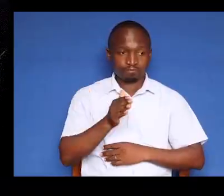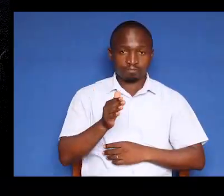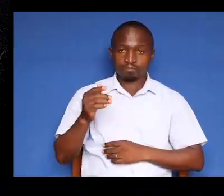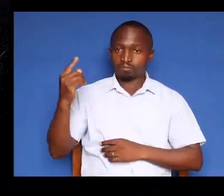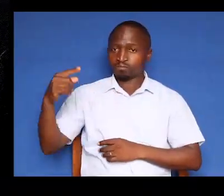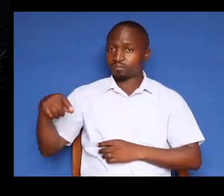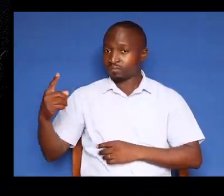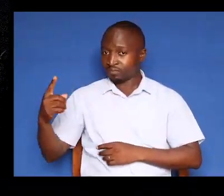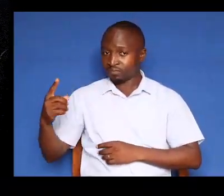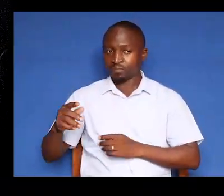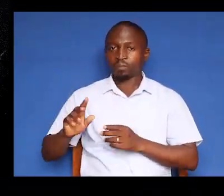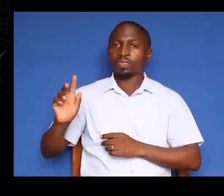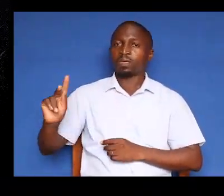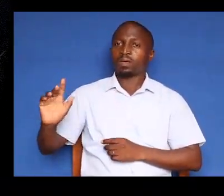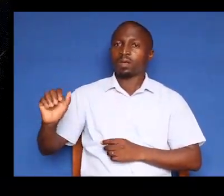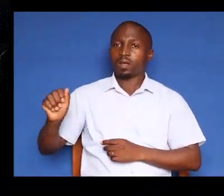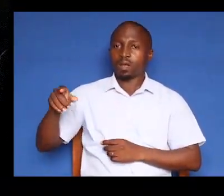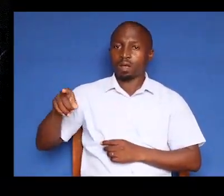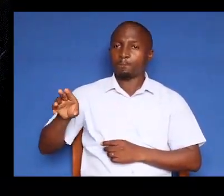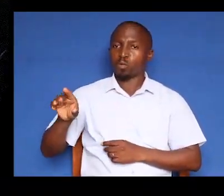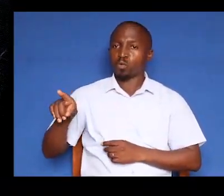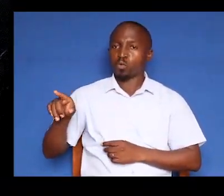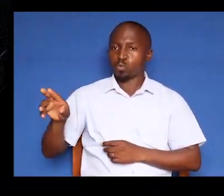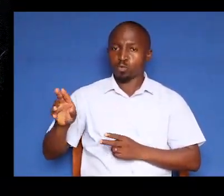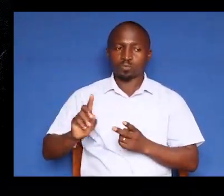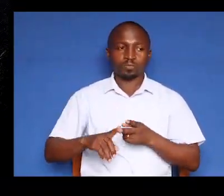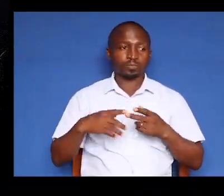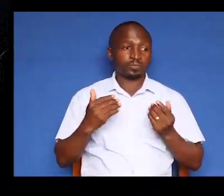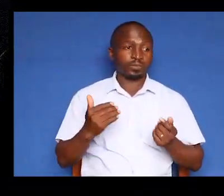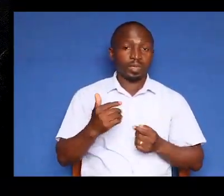100,000 for Kapungu. Tax rating,